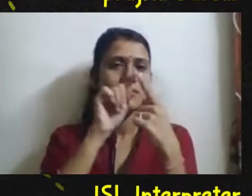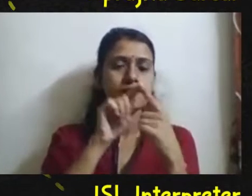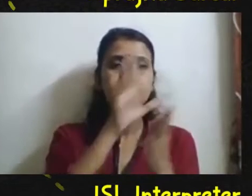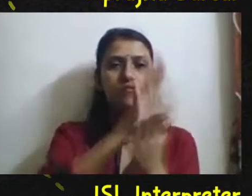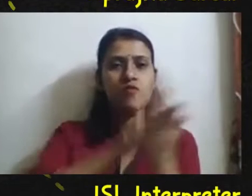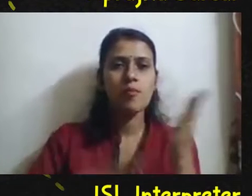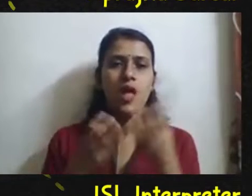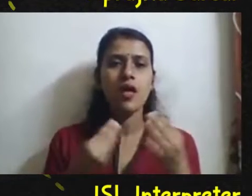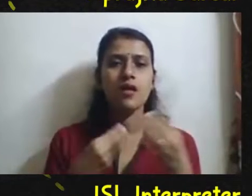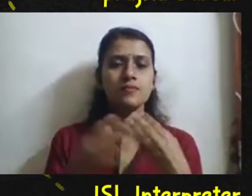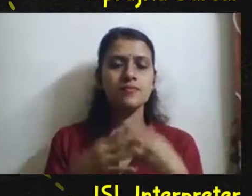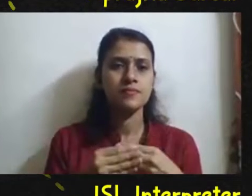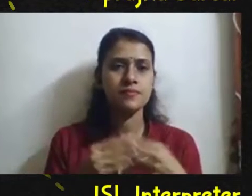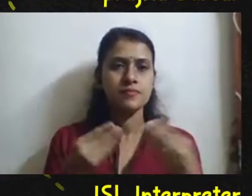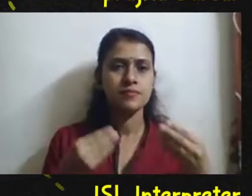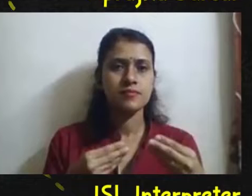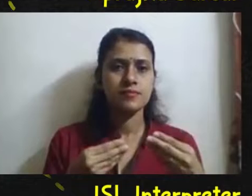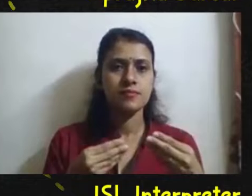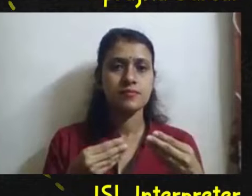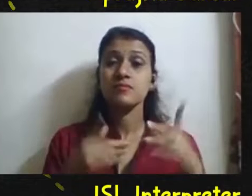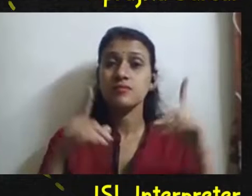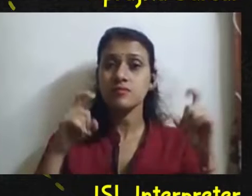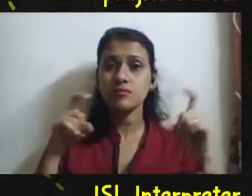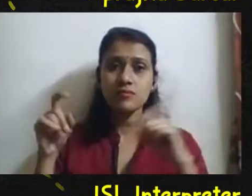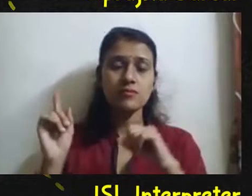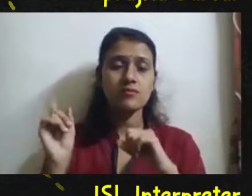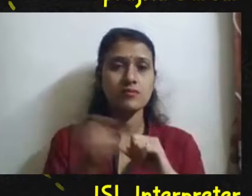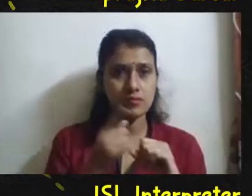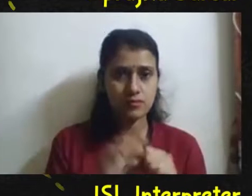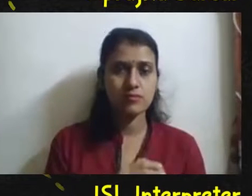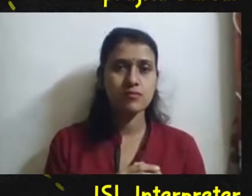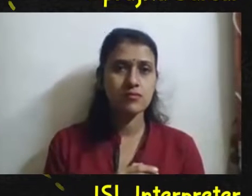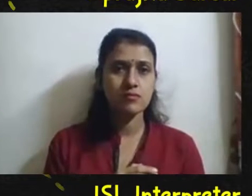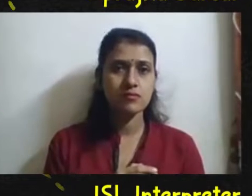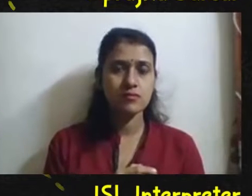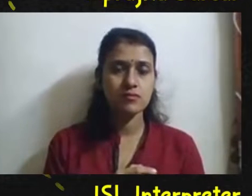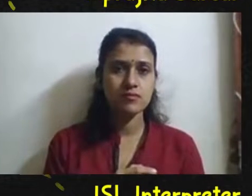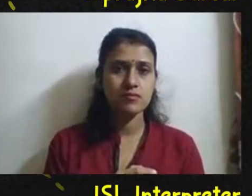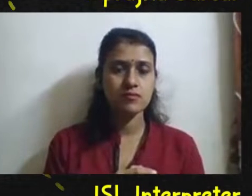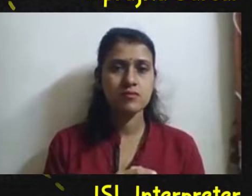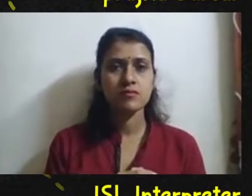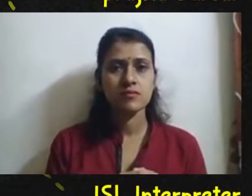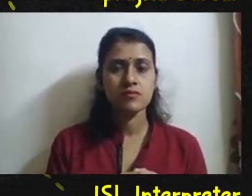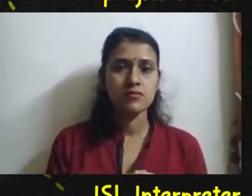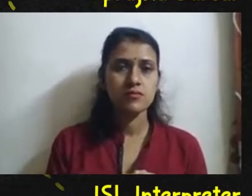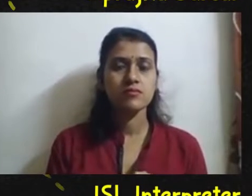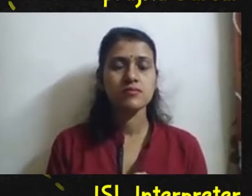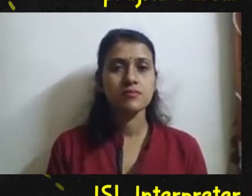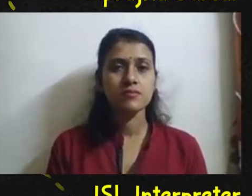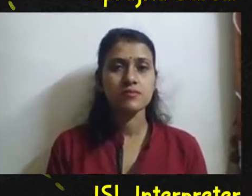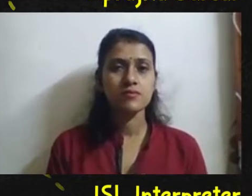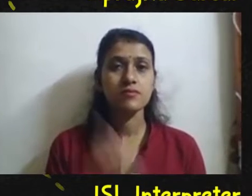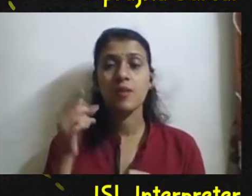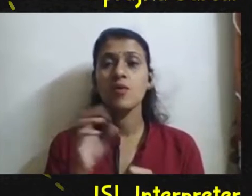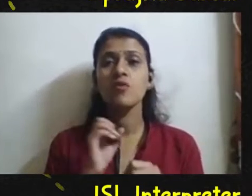However, whether they've been asked about other forms of contraception, whether they've been counseled about